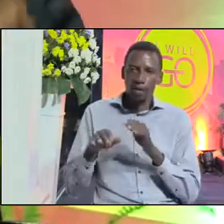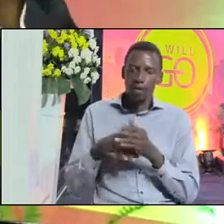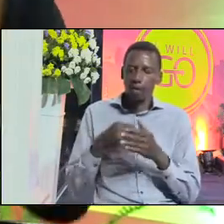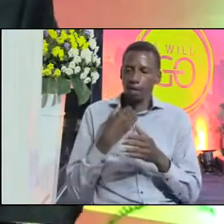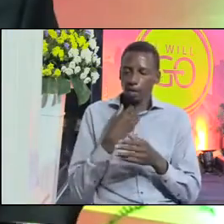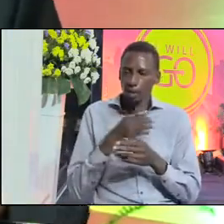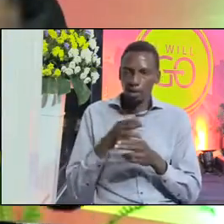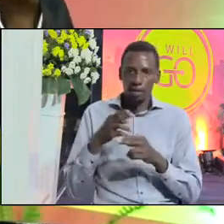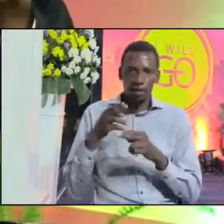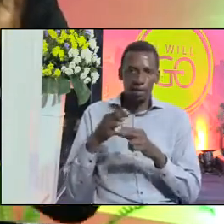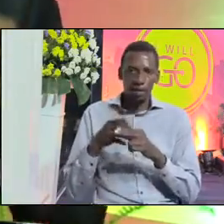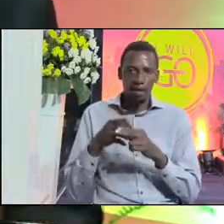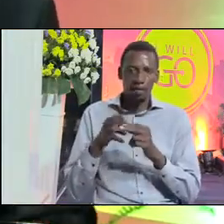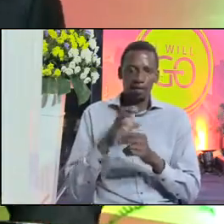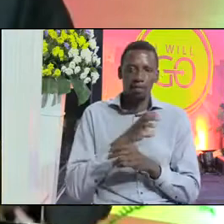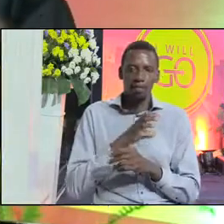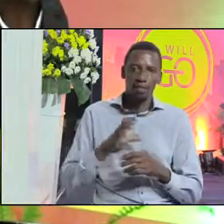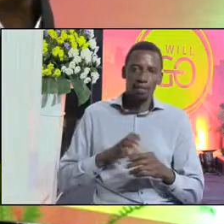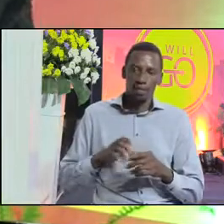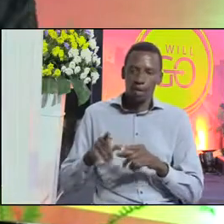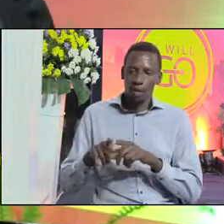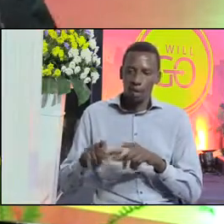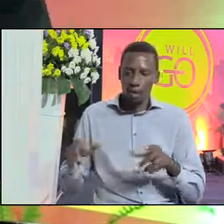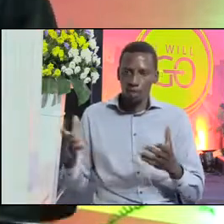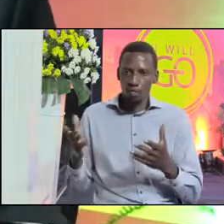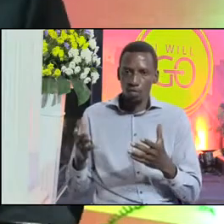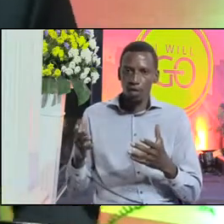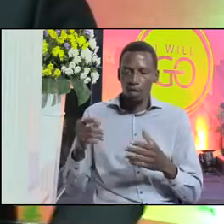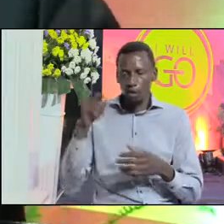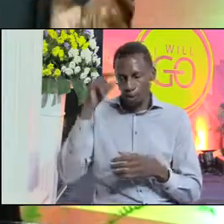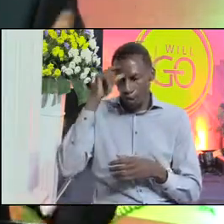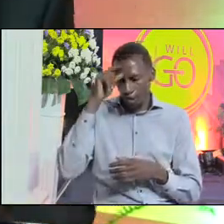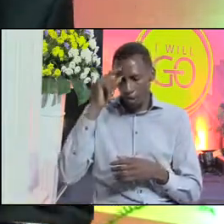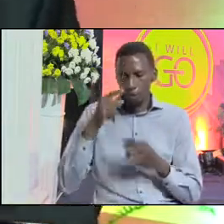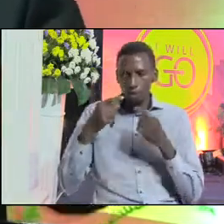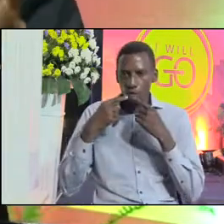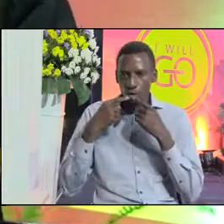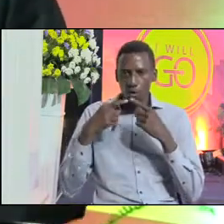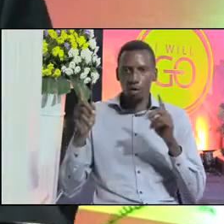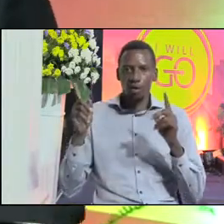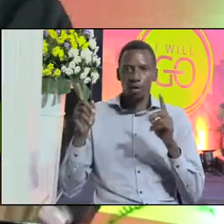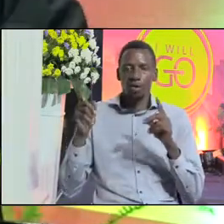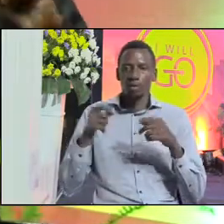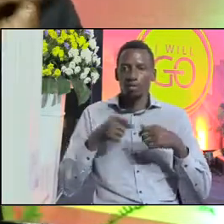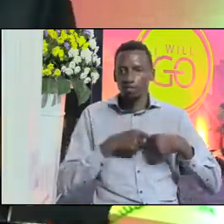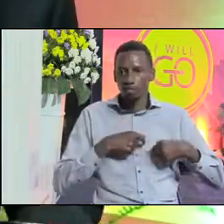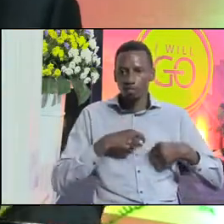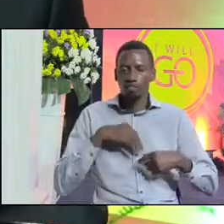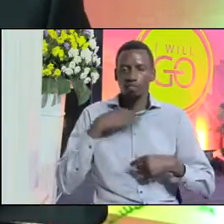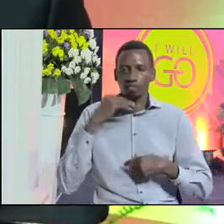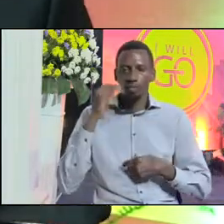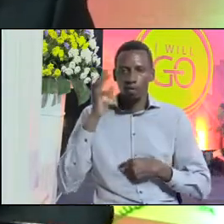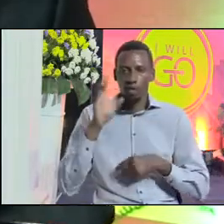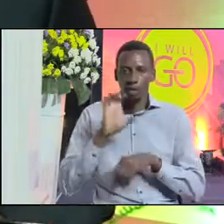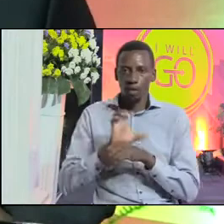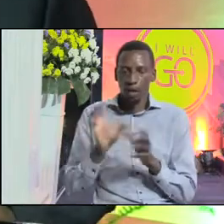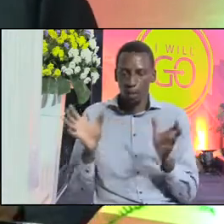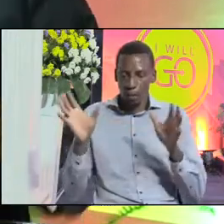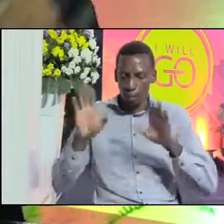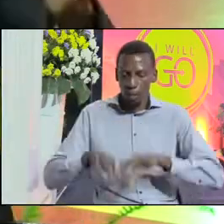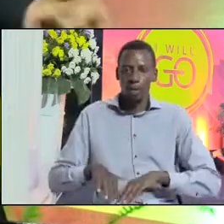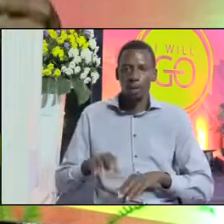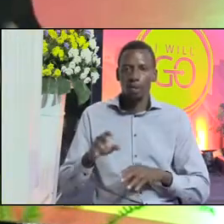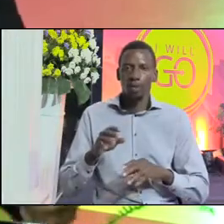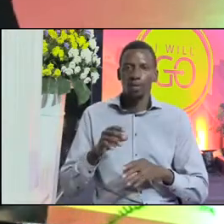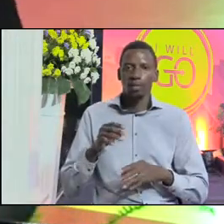land where the state has declared that the church will crumble and deacons will die and sinners will be